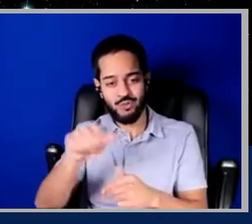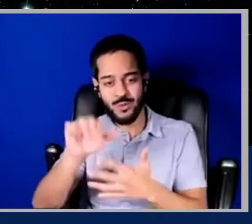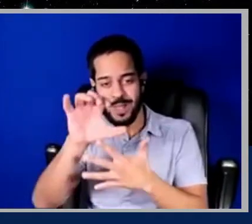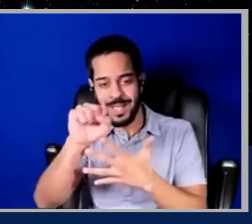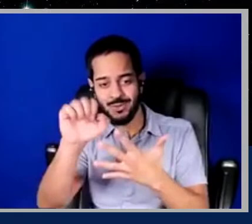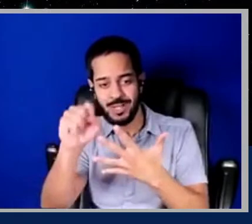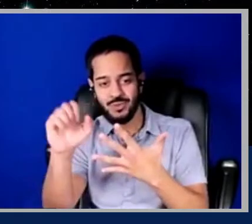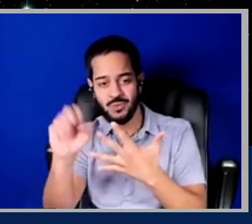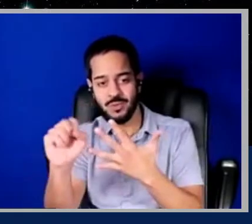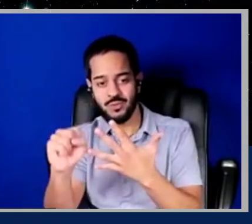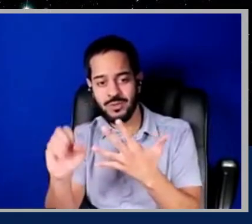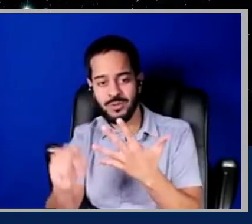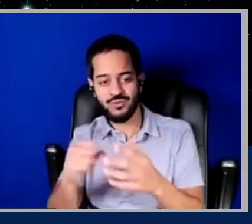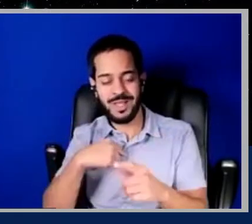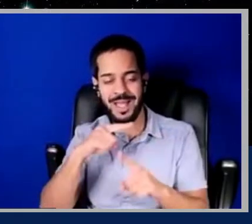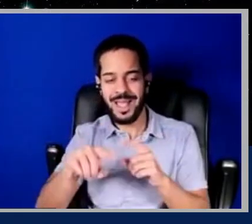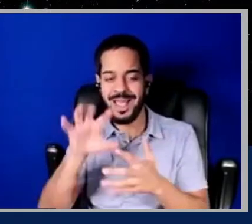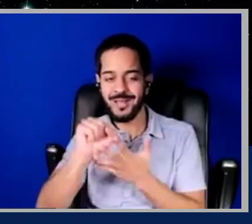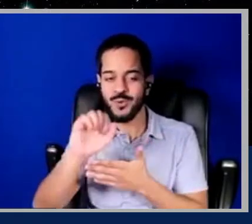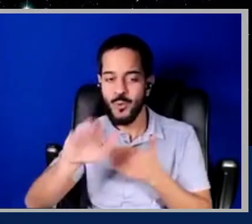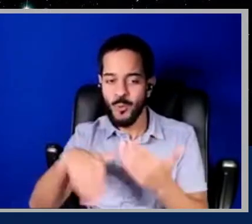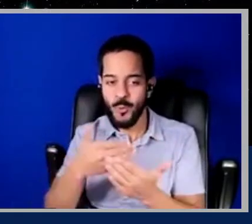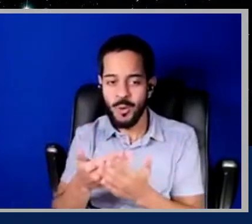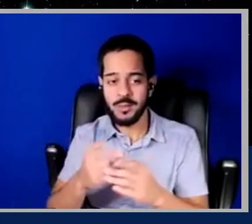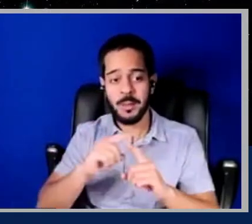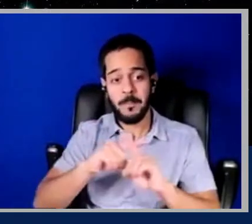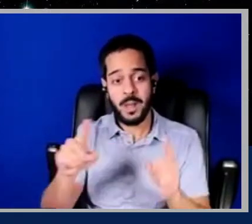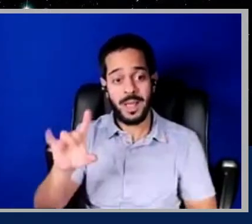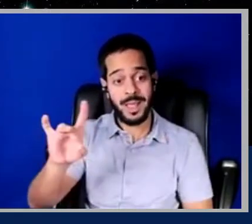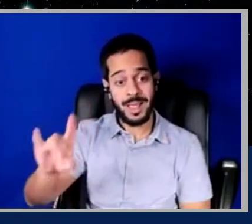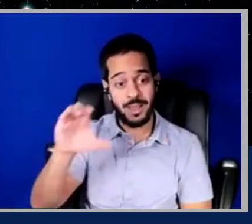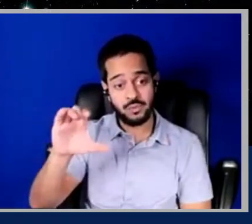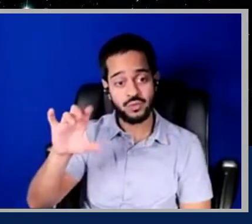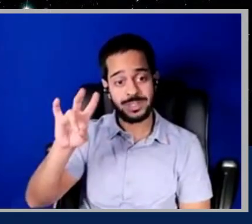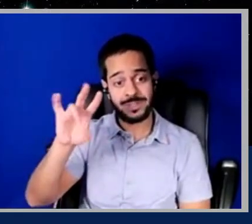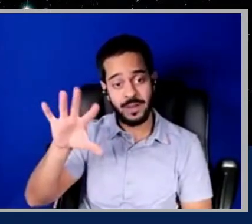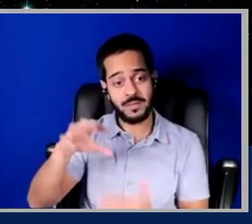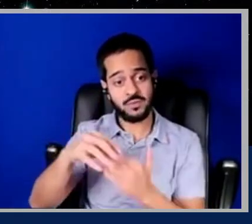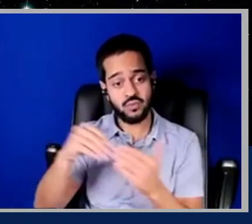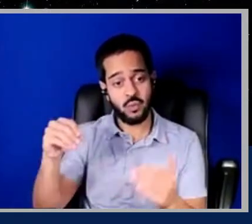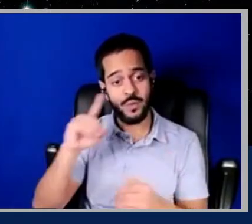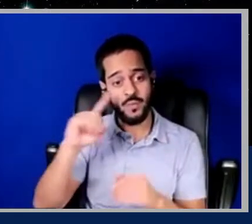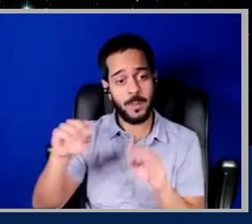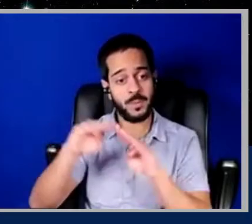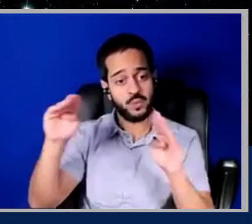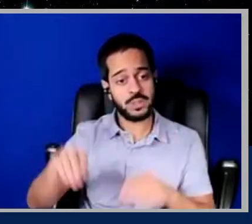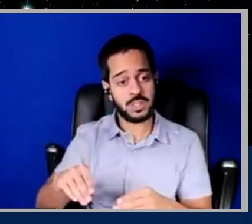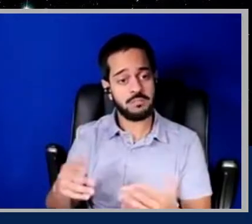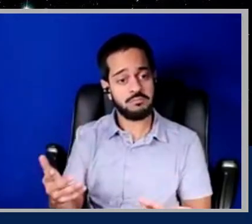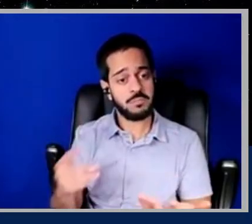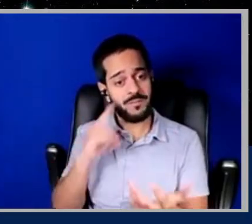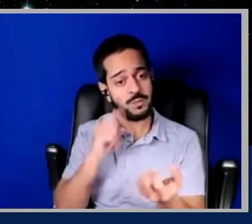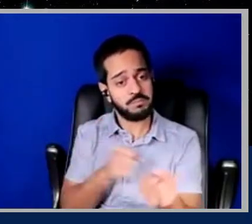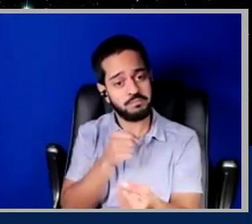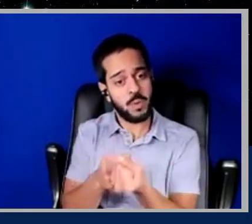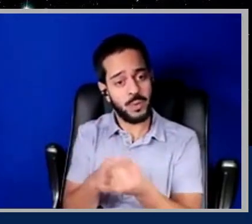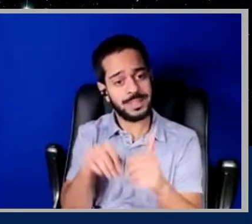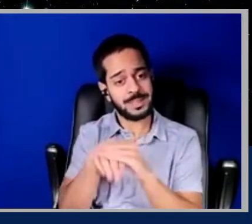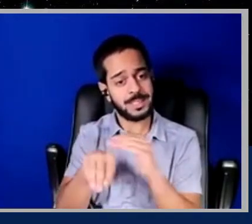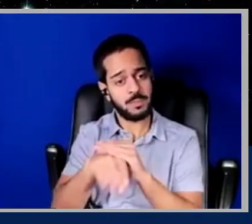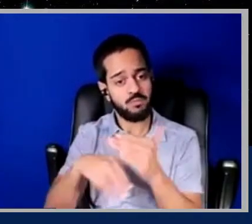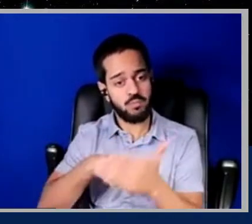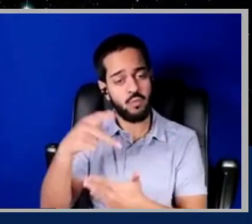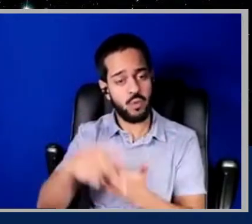there, but I can't get them all. But $875 for the museum today to support accessible programs like